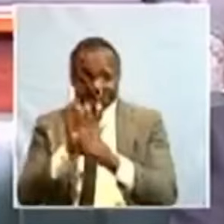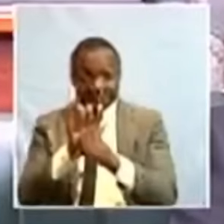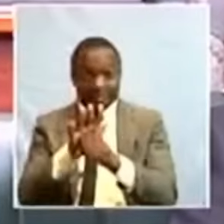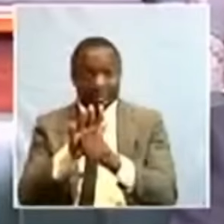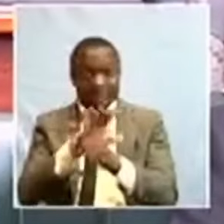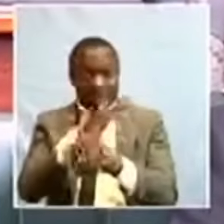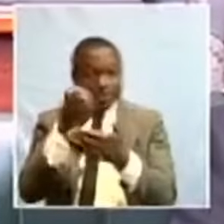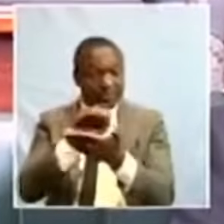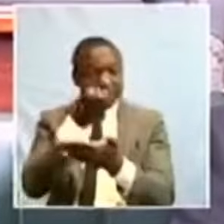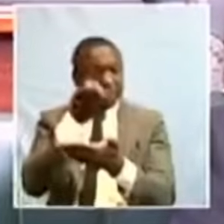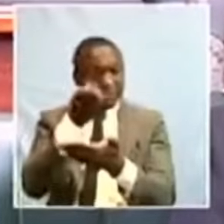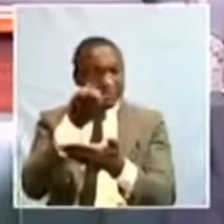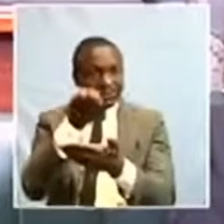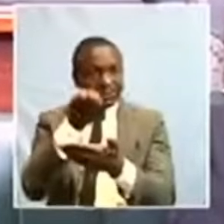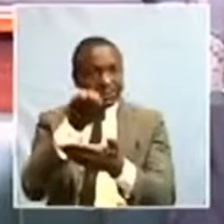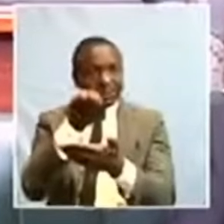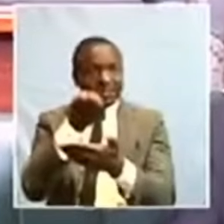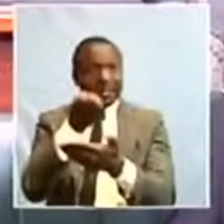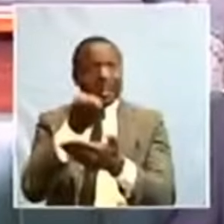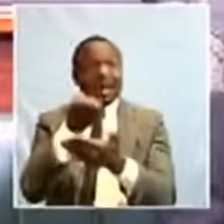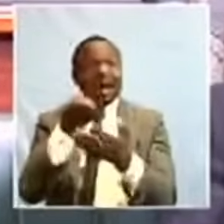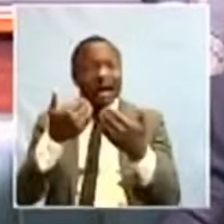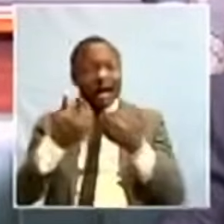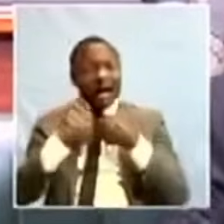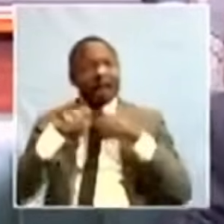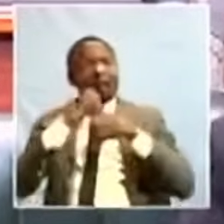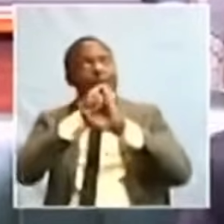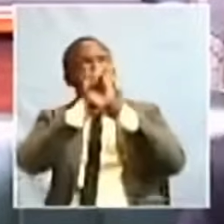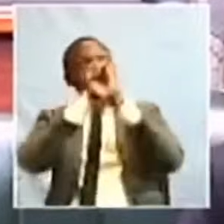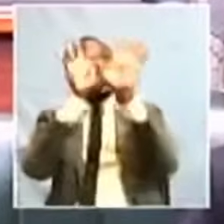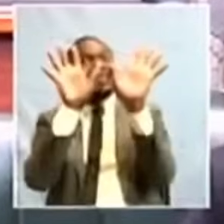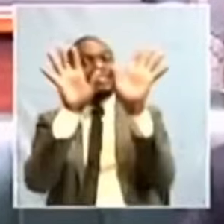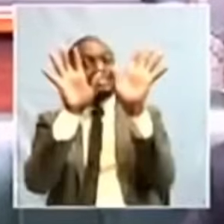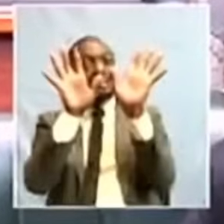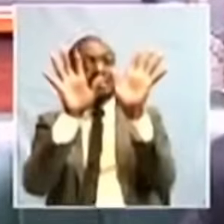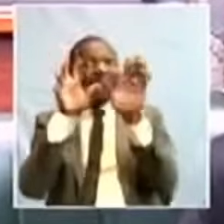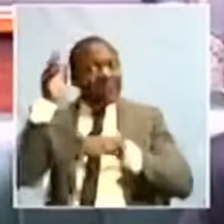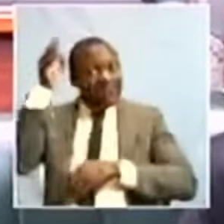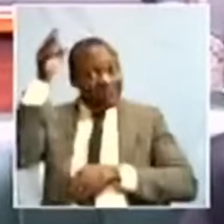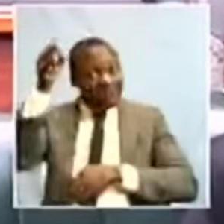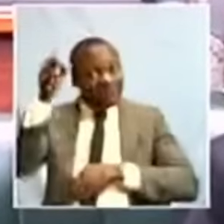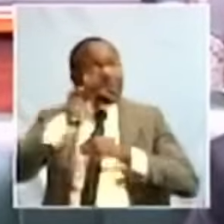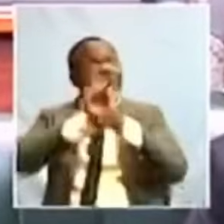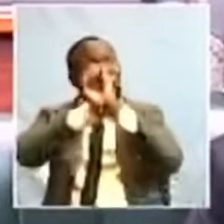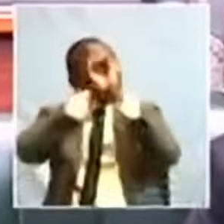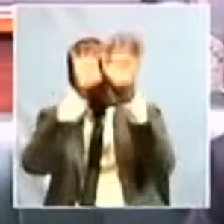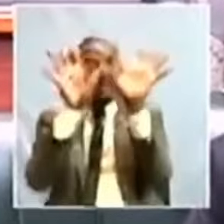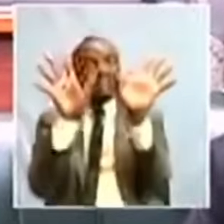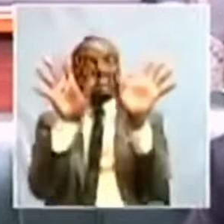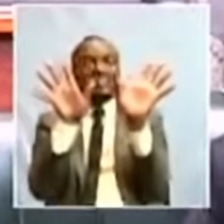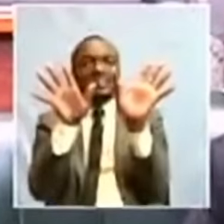the economy has a brighter future, a brighter look for